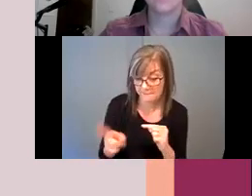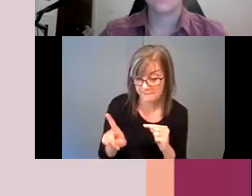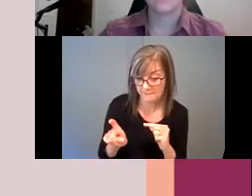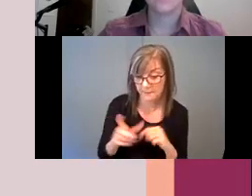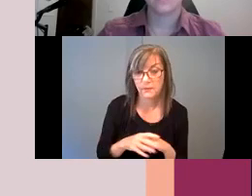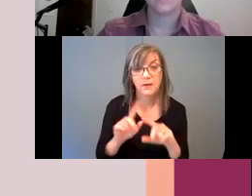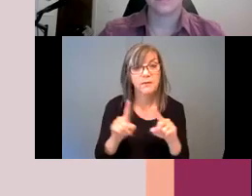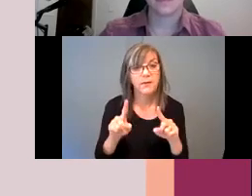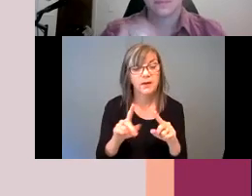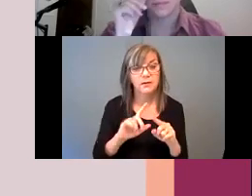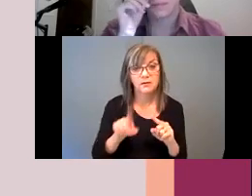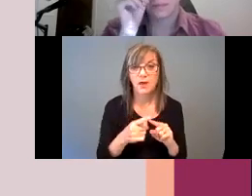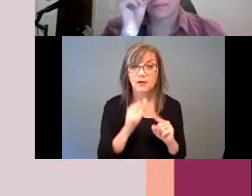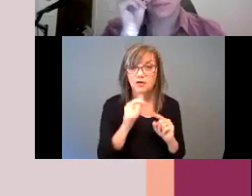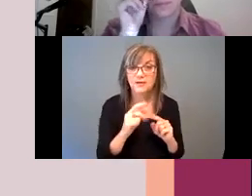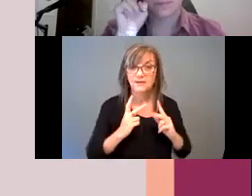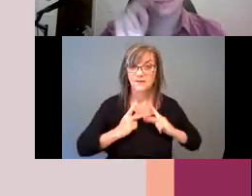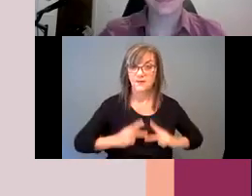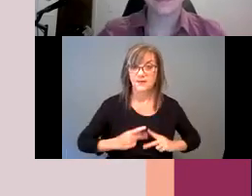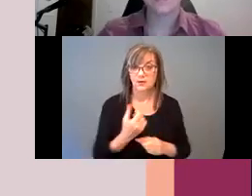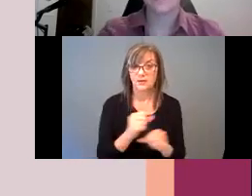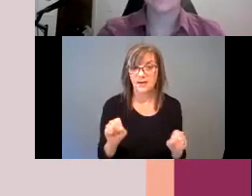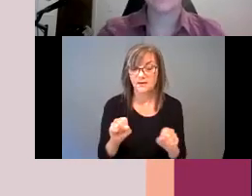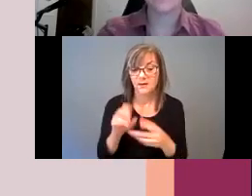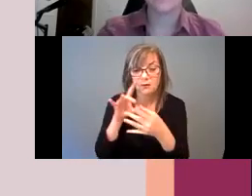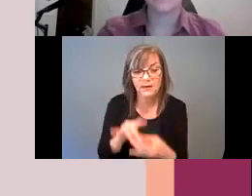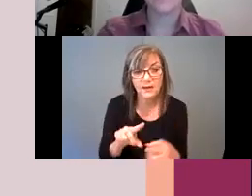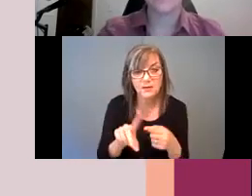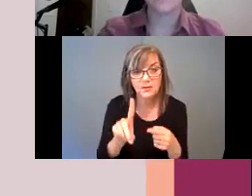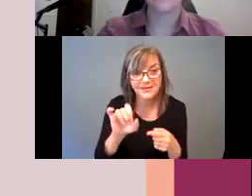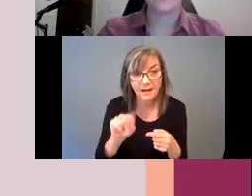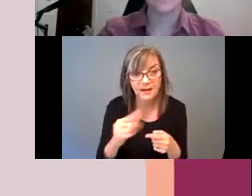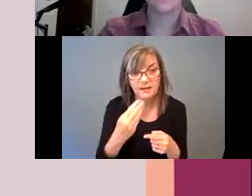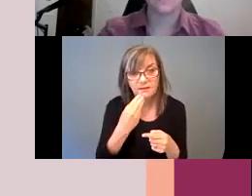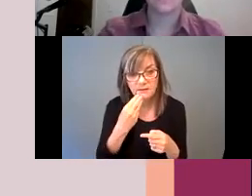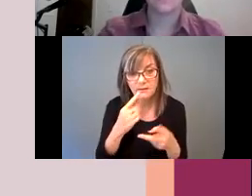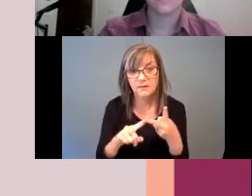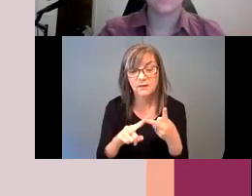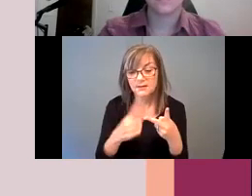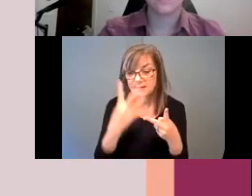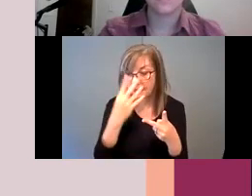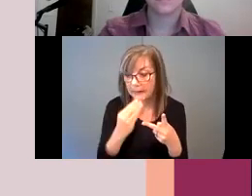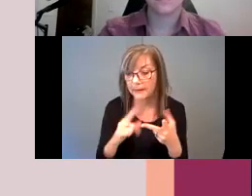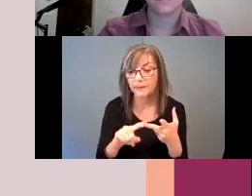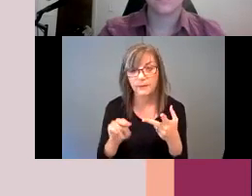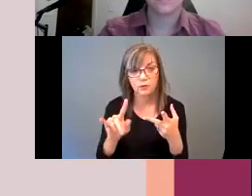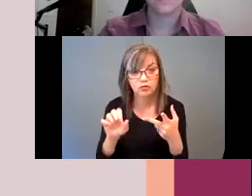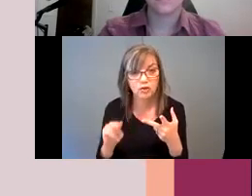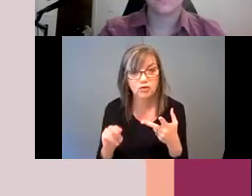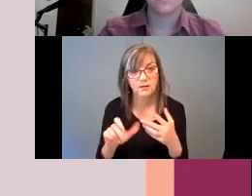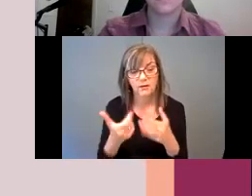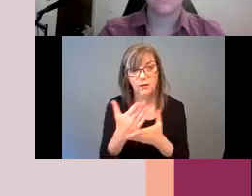go beyond to referring to diet or sleep or nutrition or other aspects of that physical wellness as